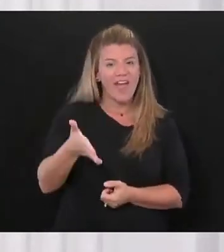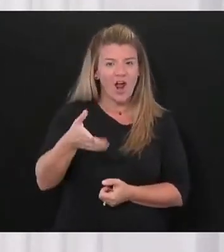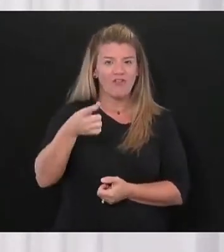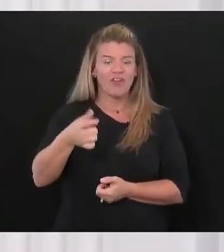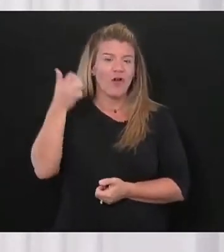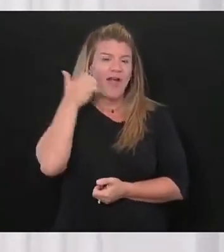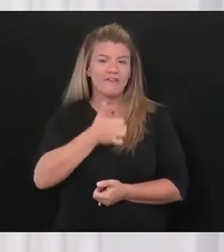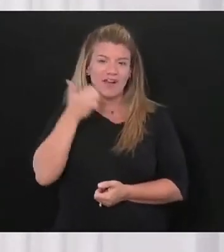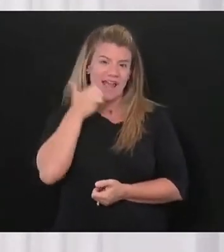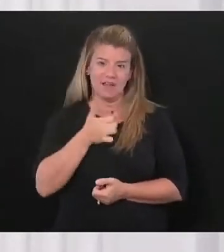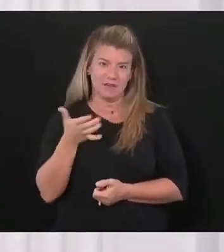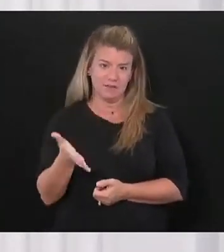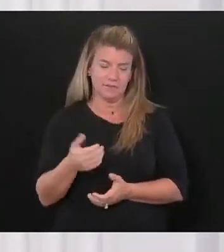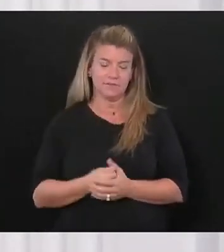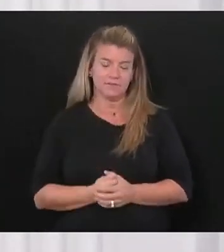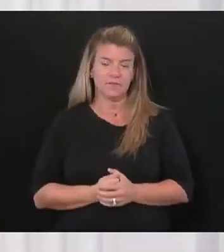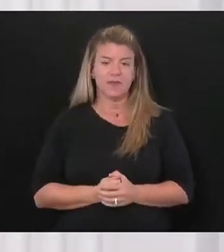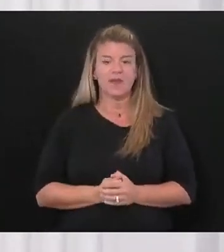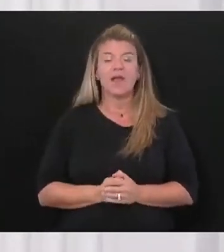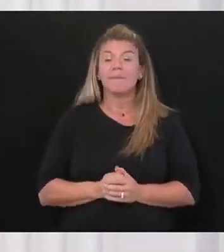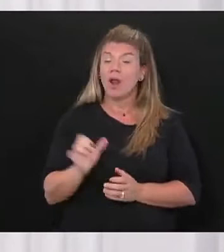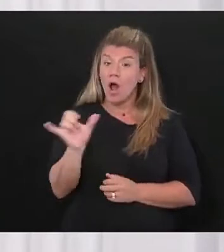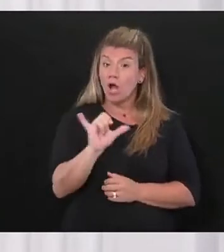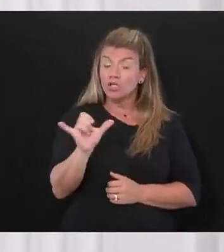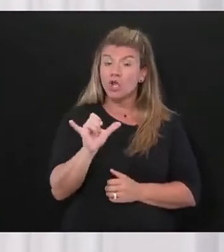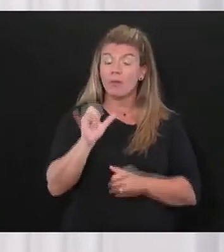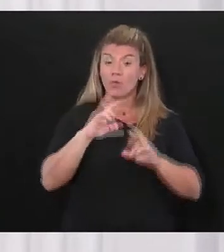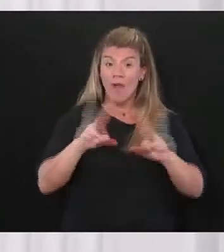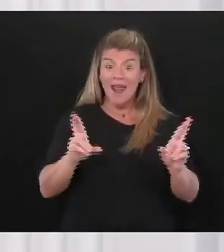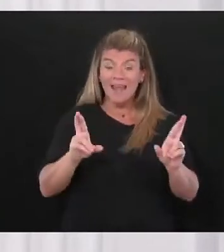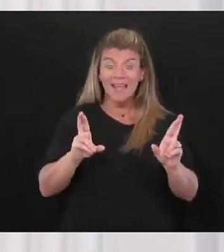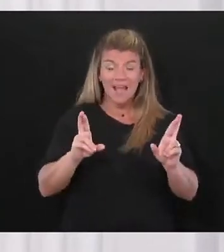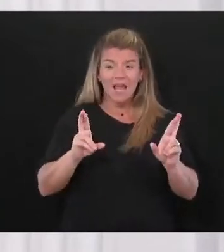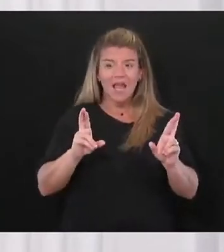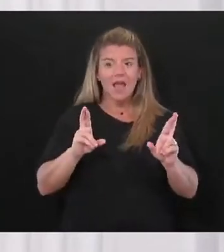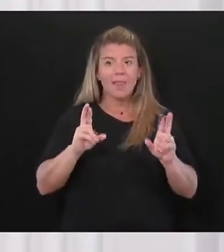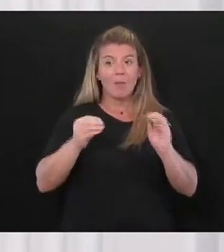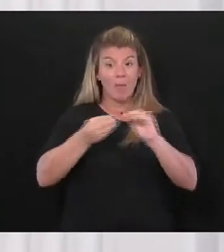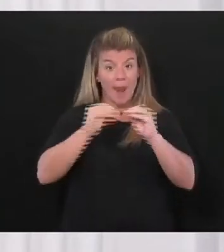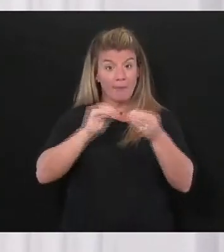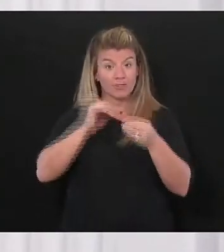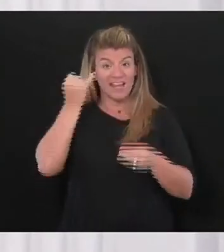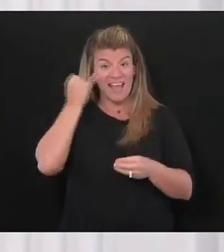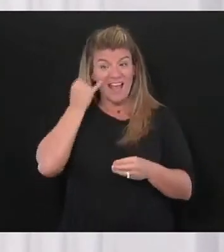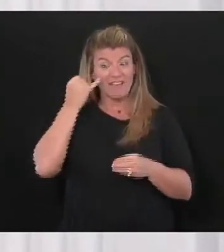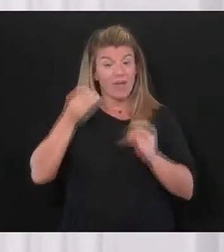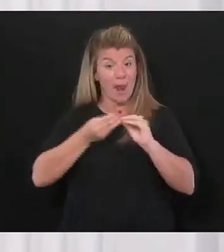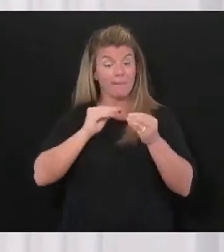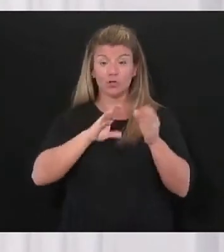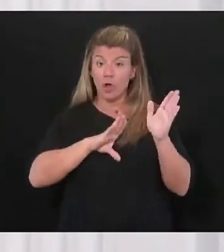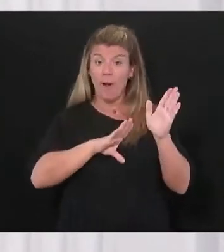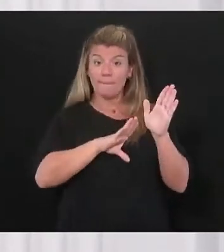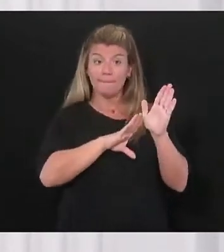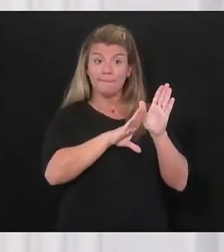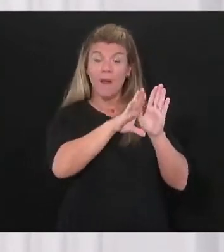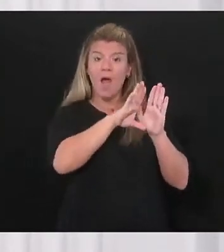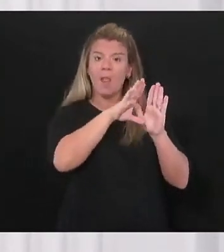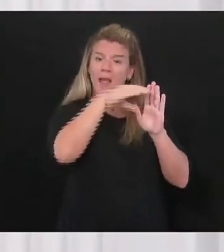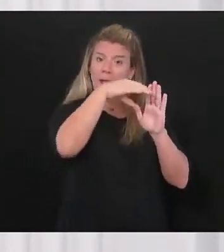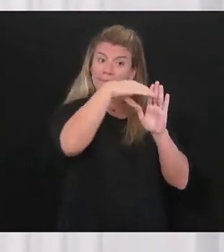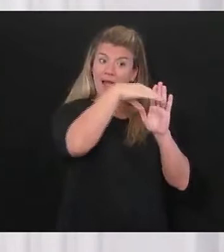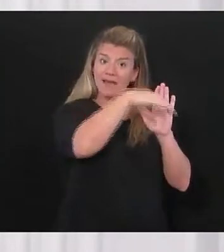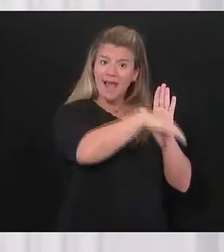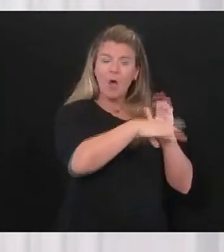every day. But also be prepared that as those numbers come back down, there's light at the end of the tunnel. We're going to